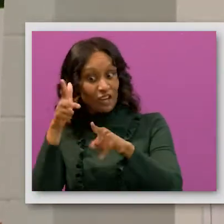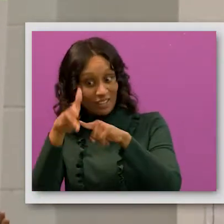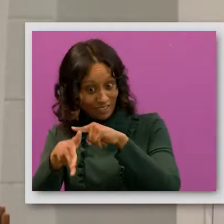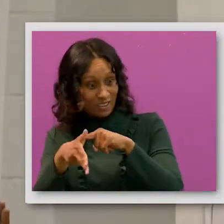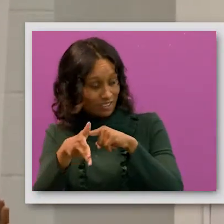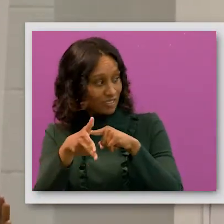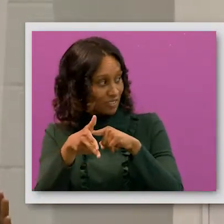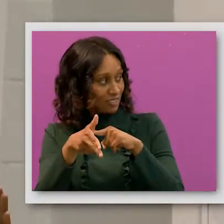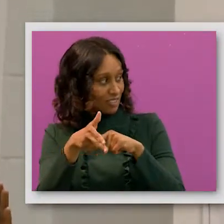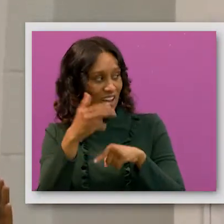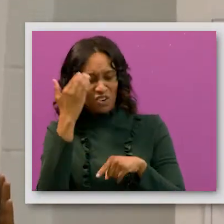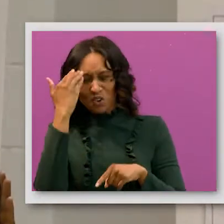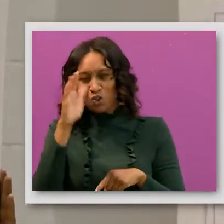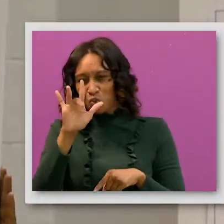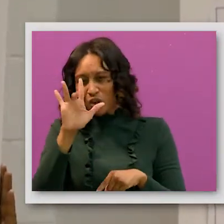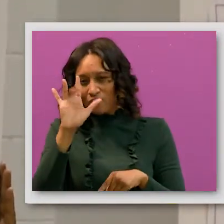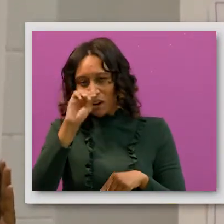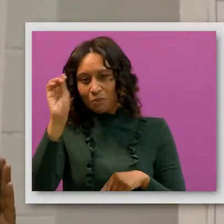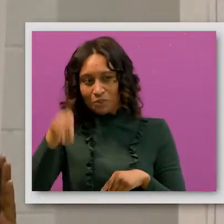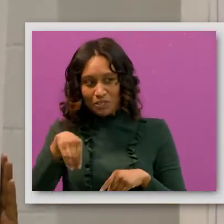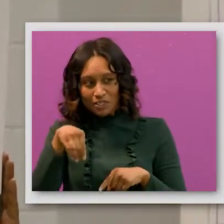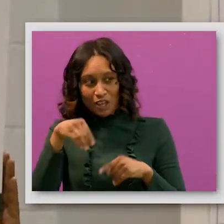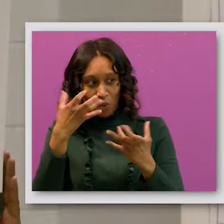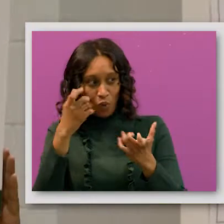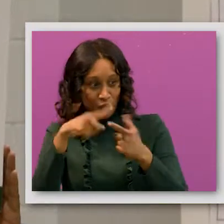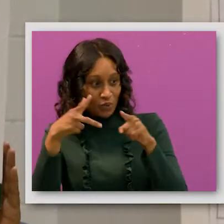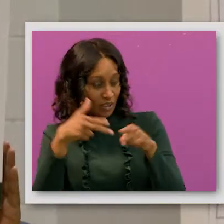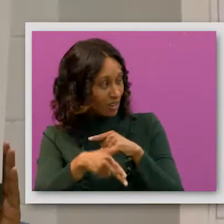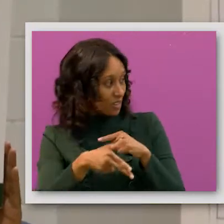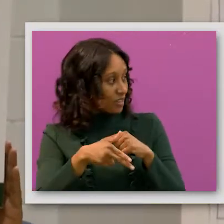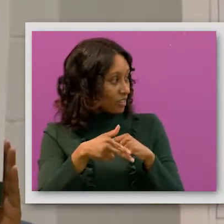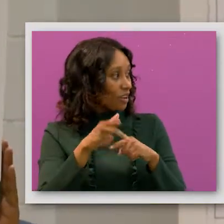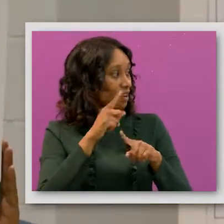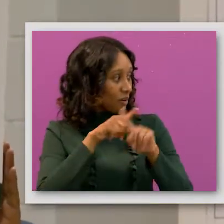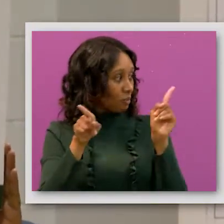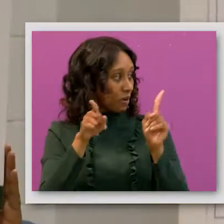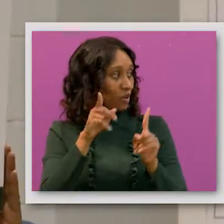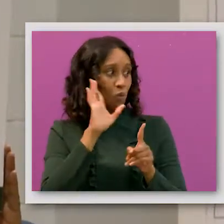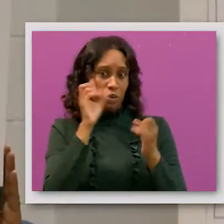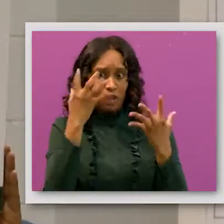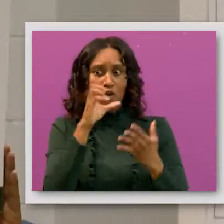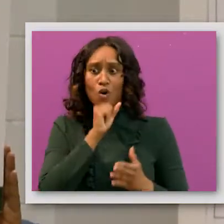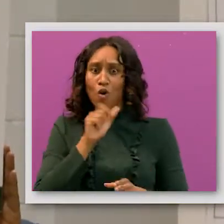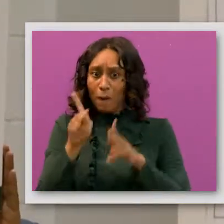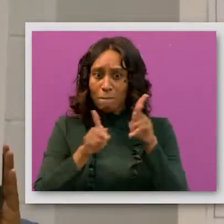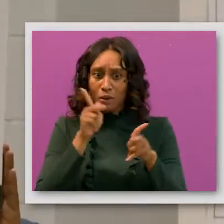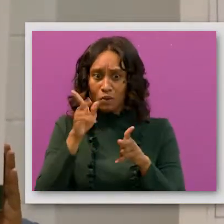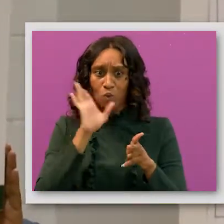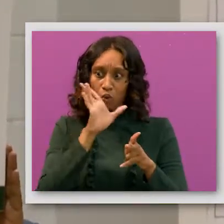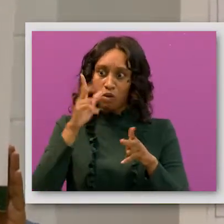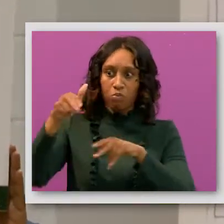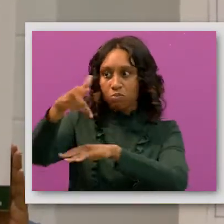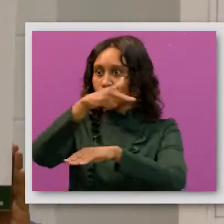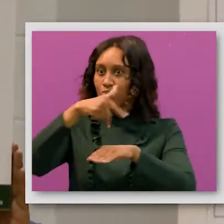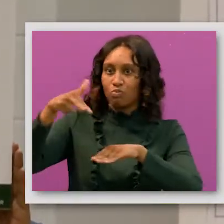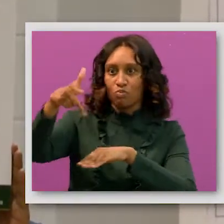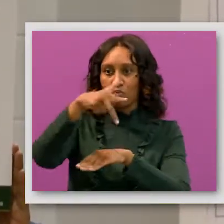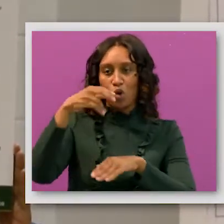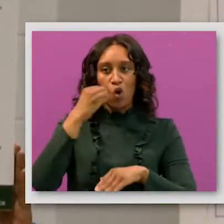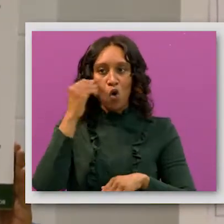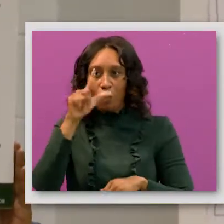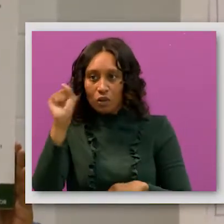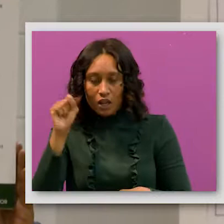noticed 25% in some of you, there would be a lot of old people wandering around the street looking